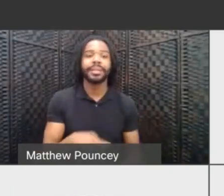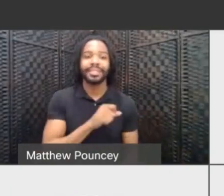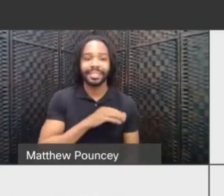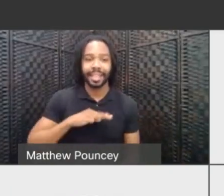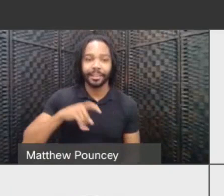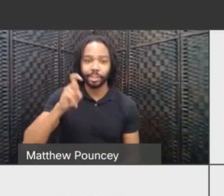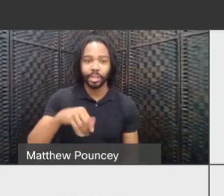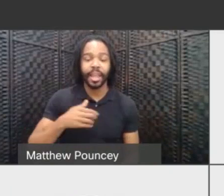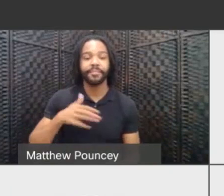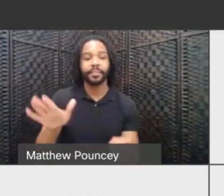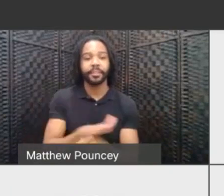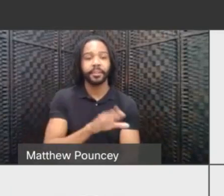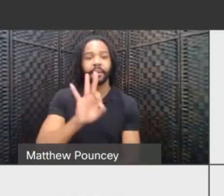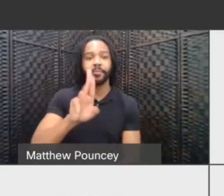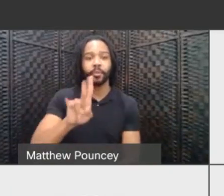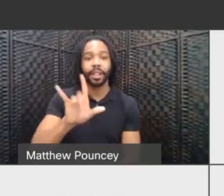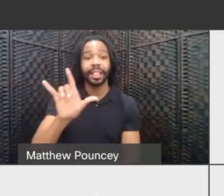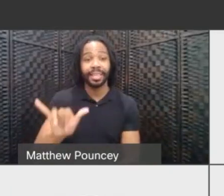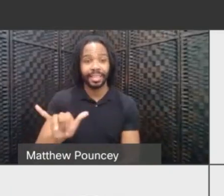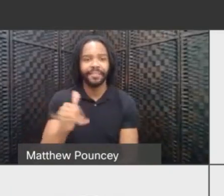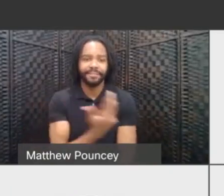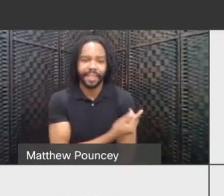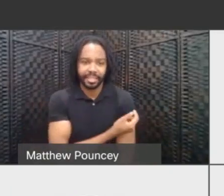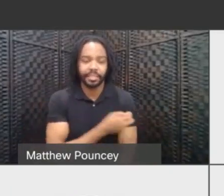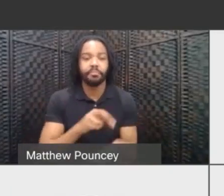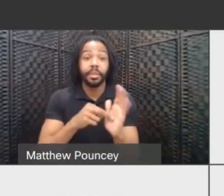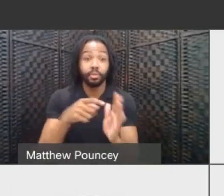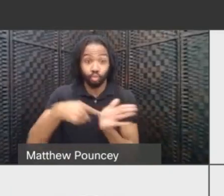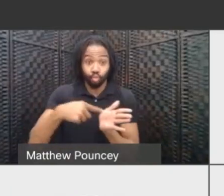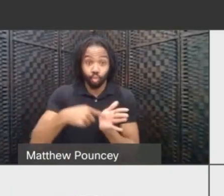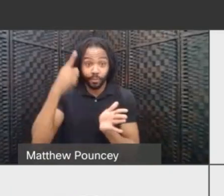fully vaccinated, which means if you are due, you must have a booster.